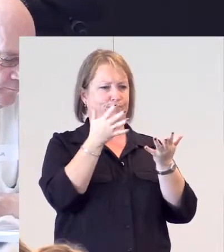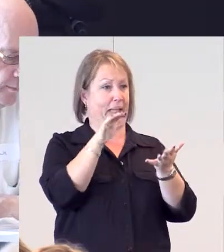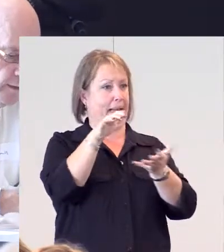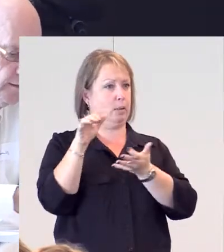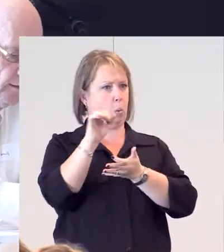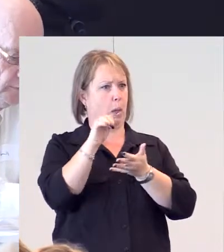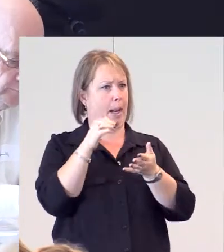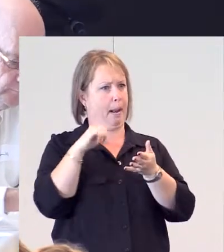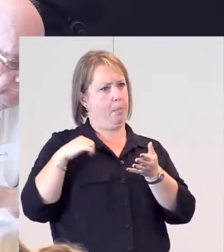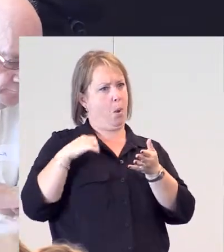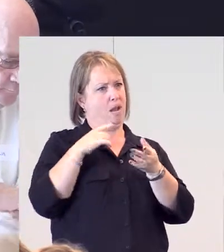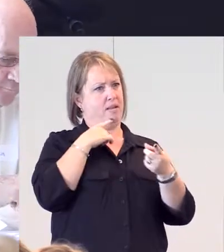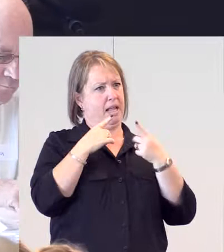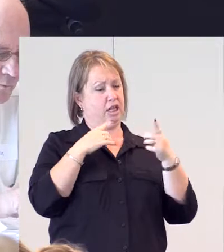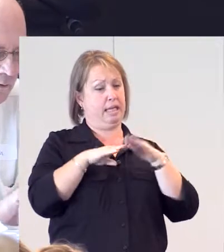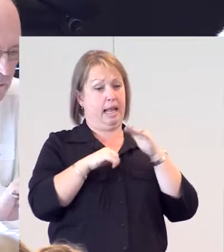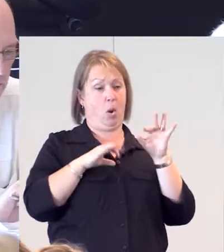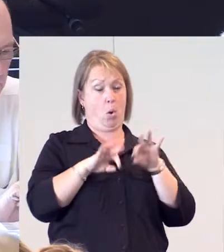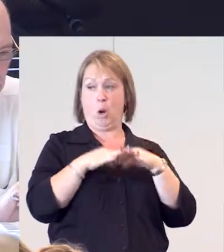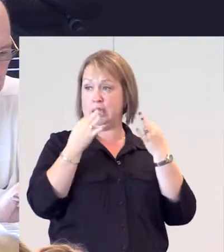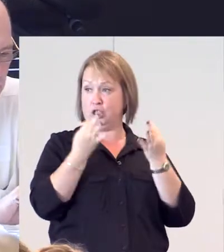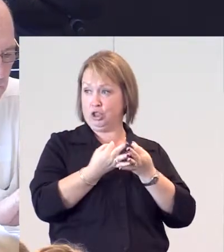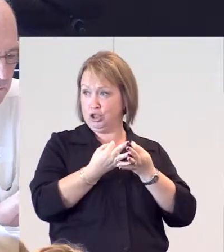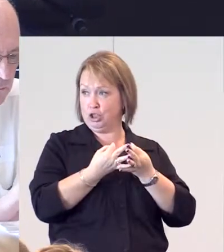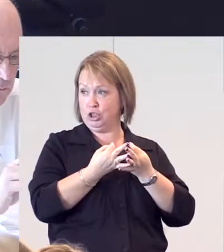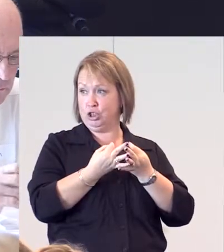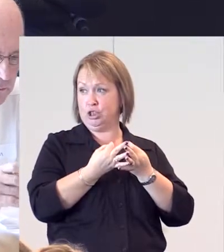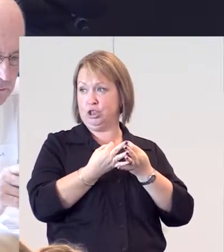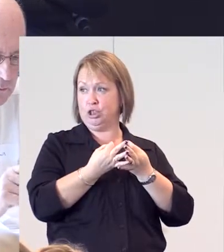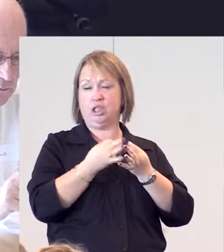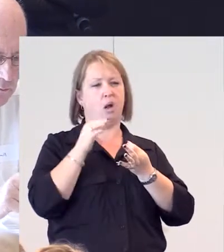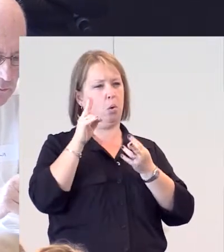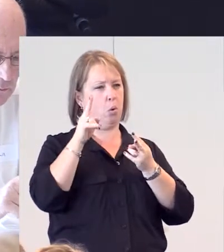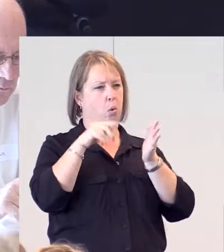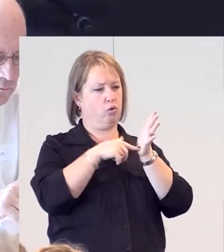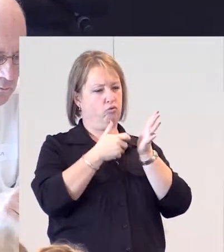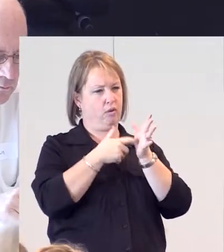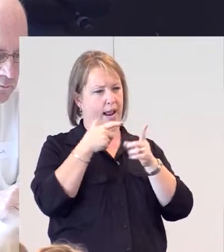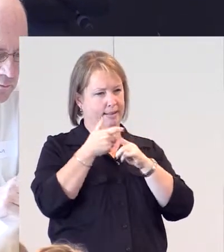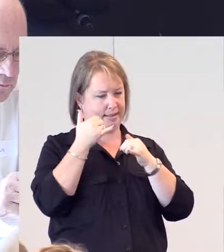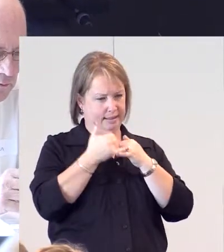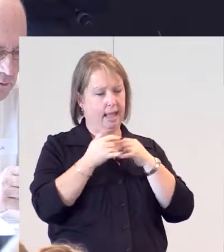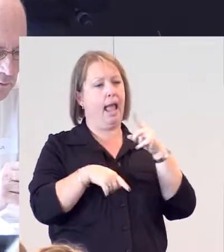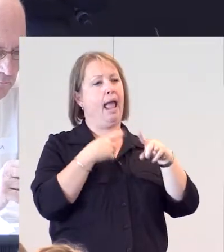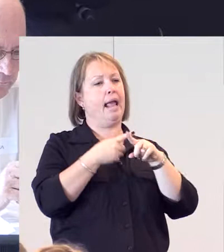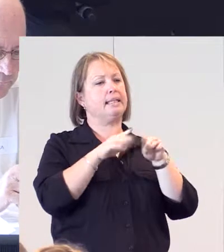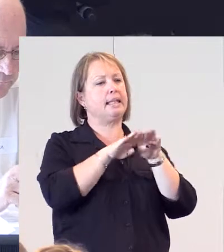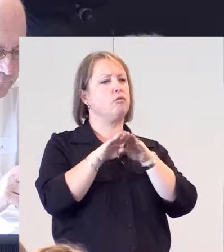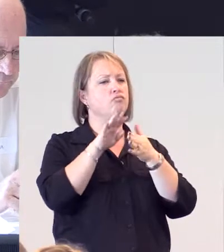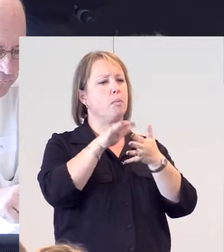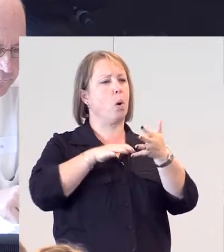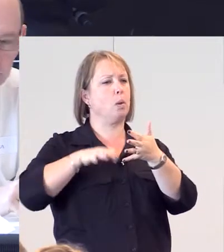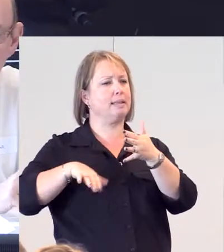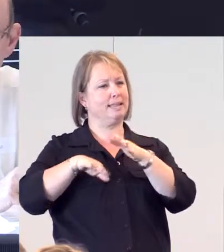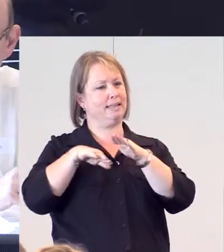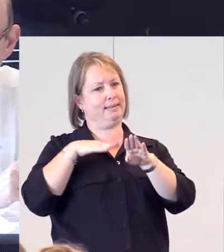employee information in our organisation, that tracks, and also the standard reports that you set up in